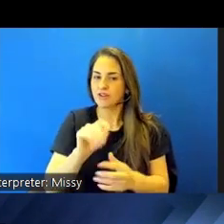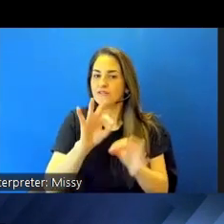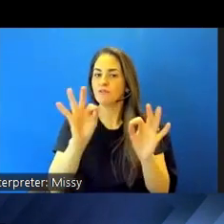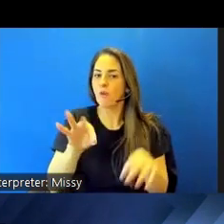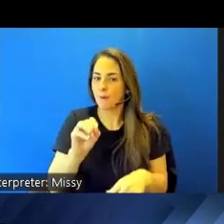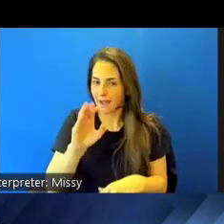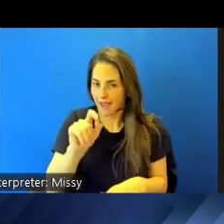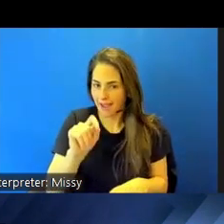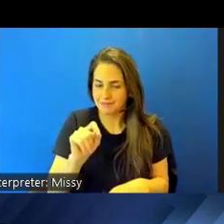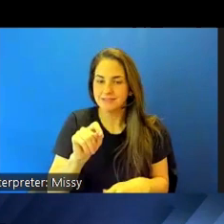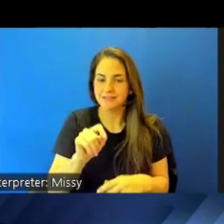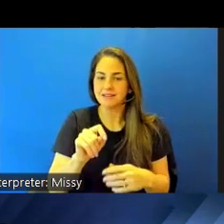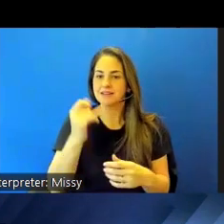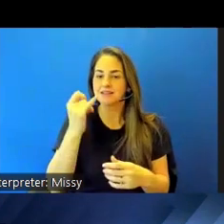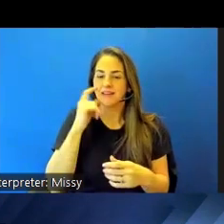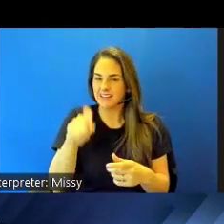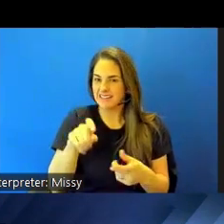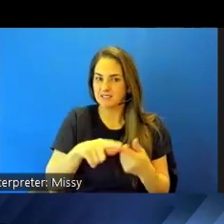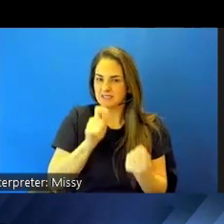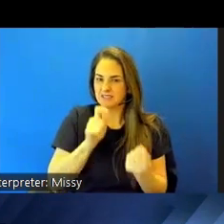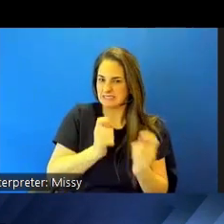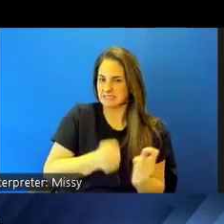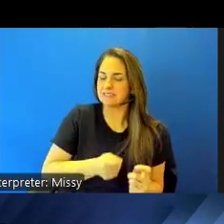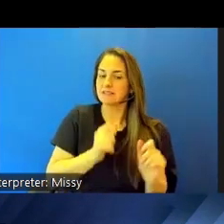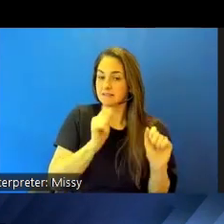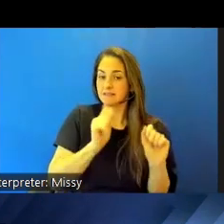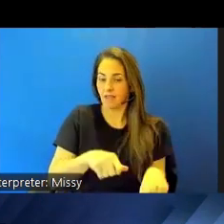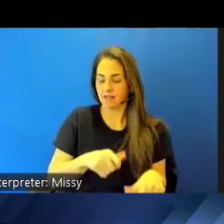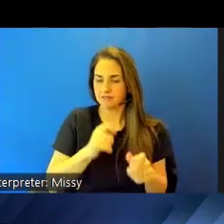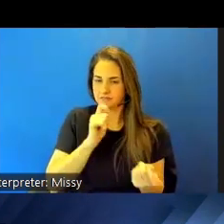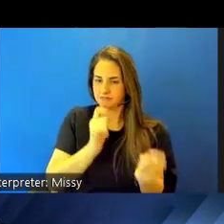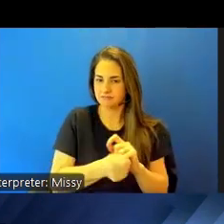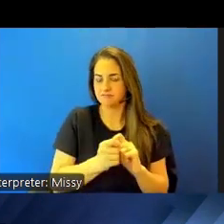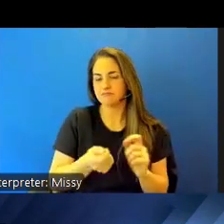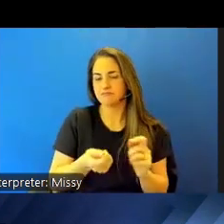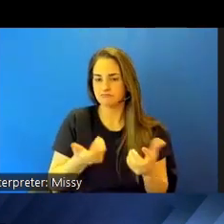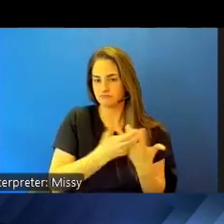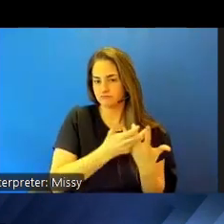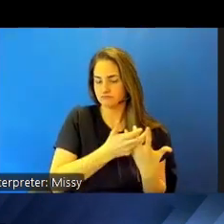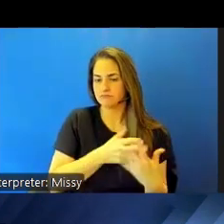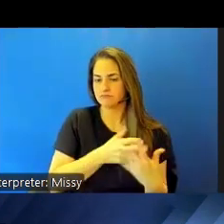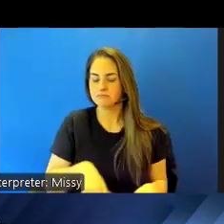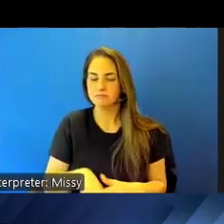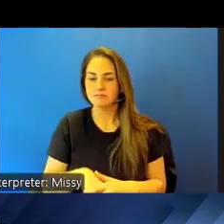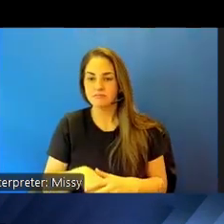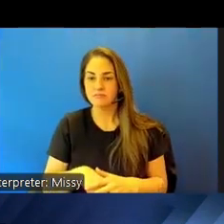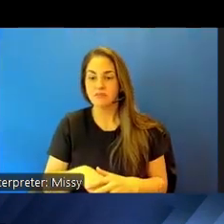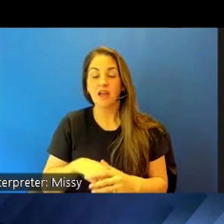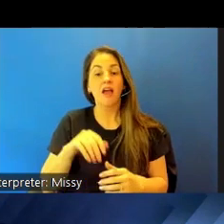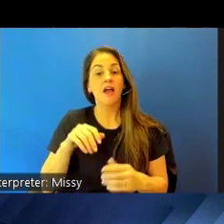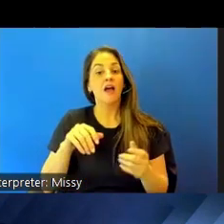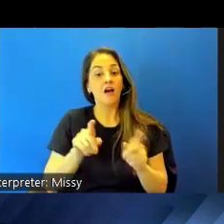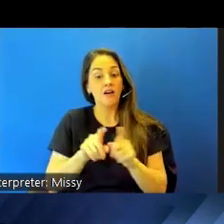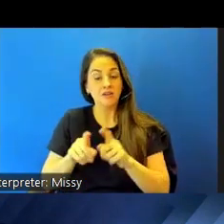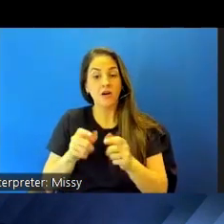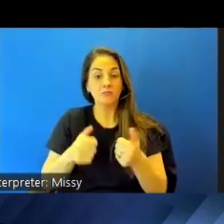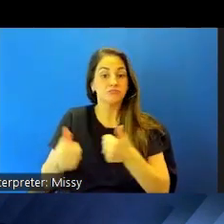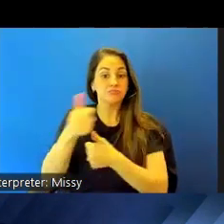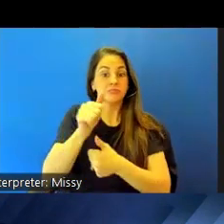course. The Canvas administrator at each college in our agency can also